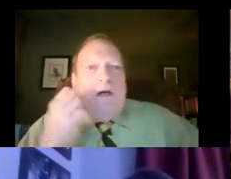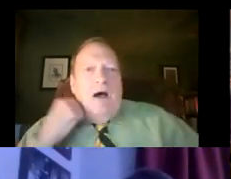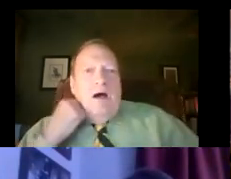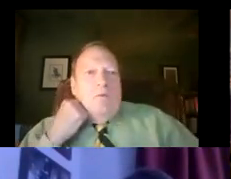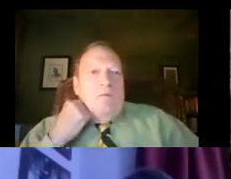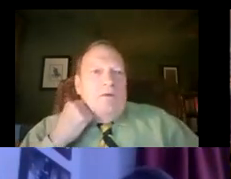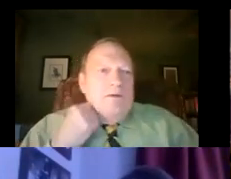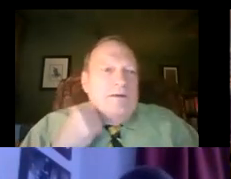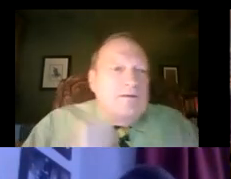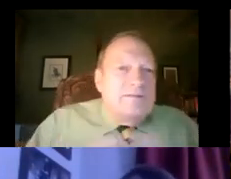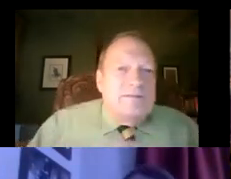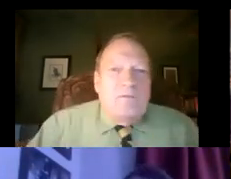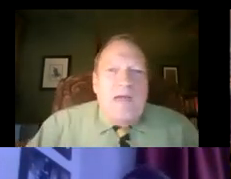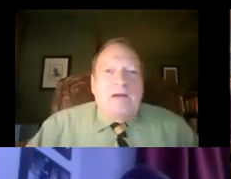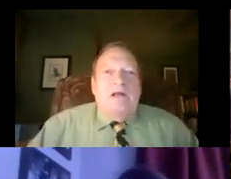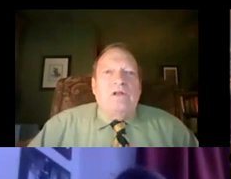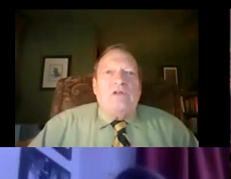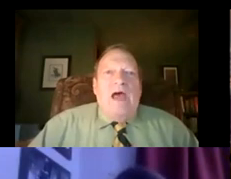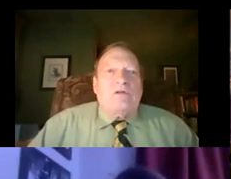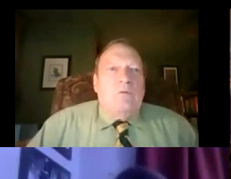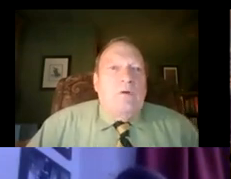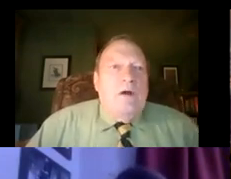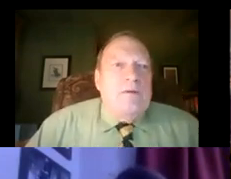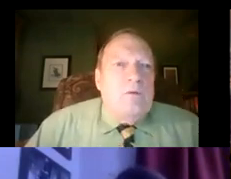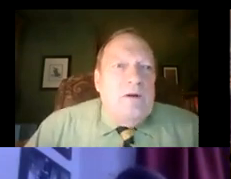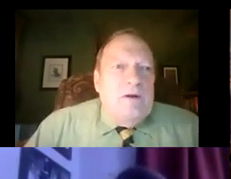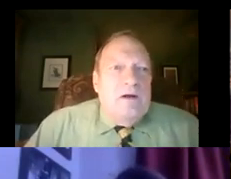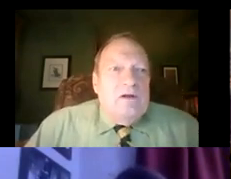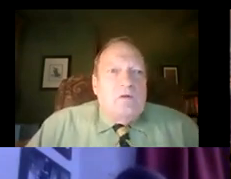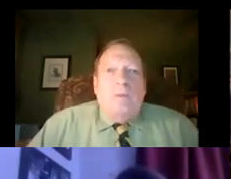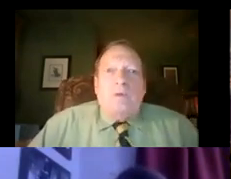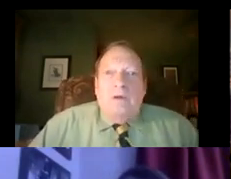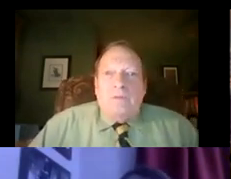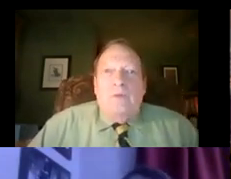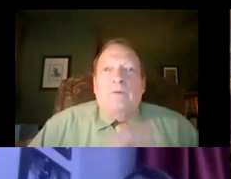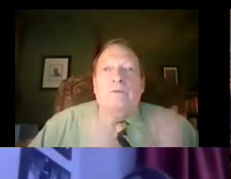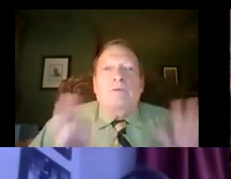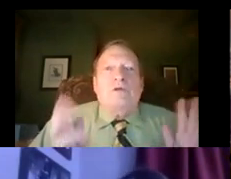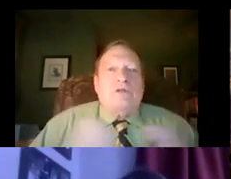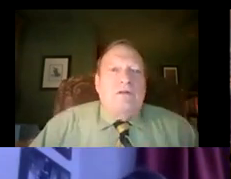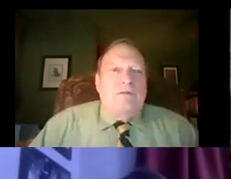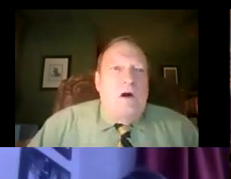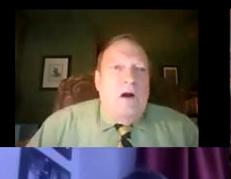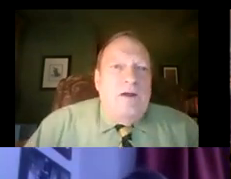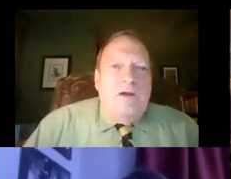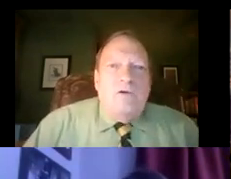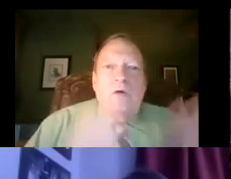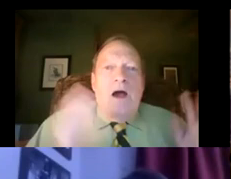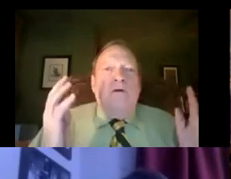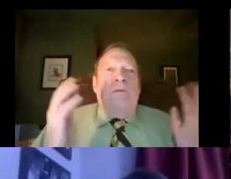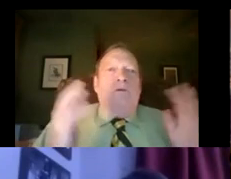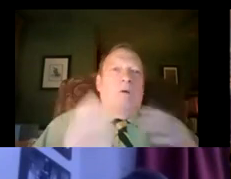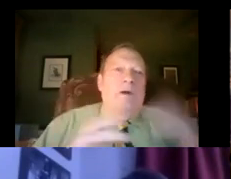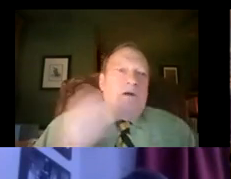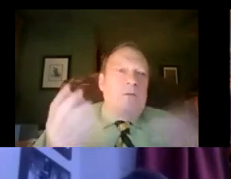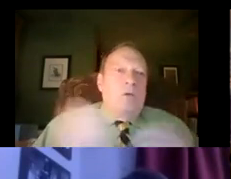stage, we had a disaster. There were dormitories built. There was supposed to be state of the art, new kind